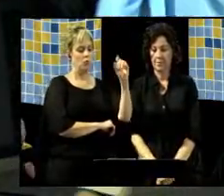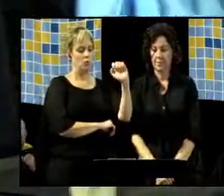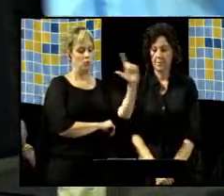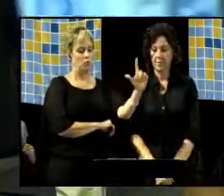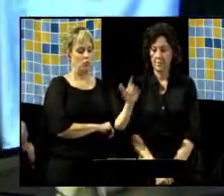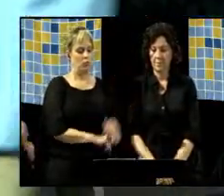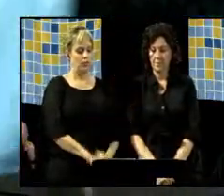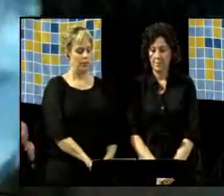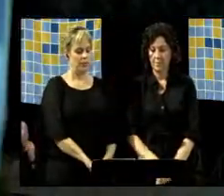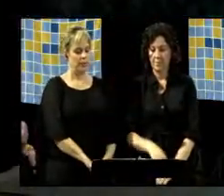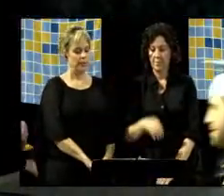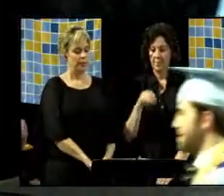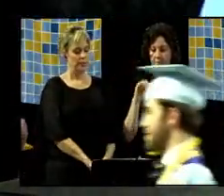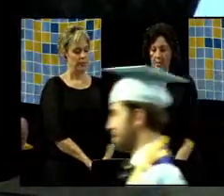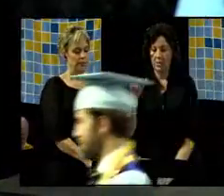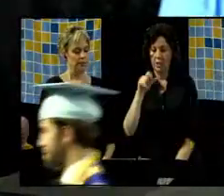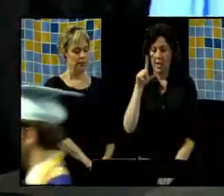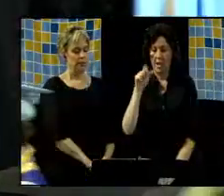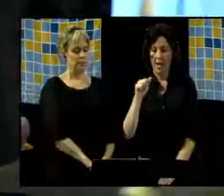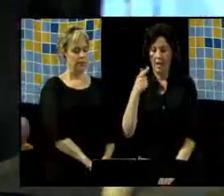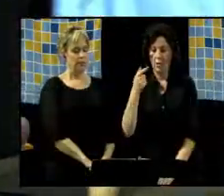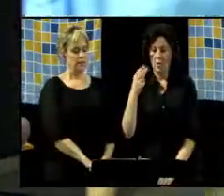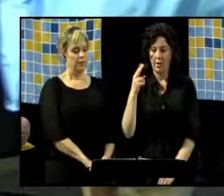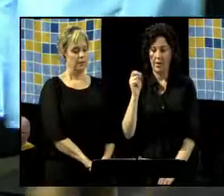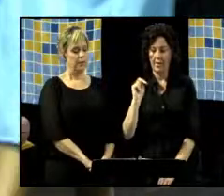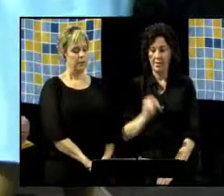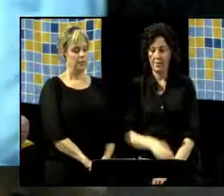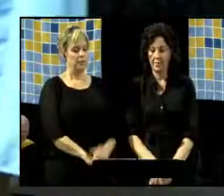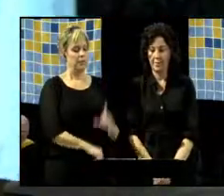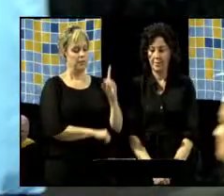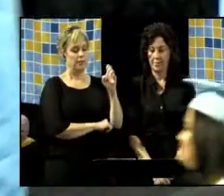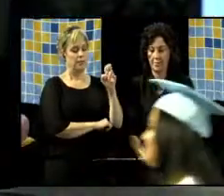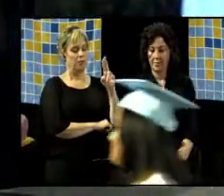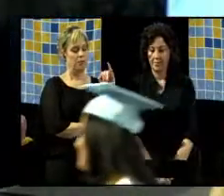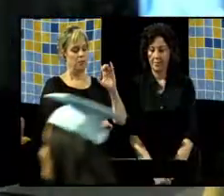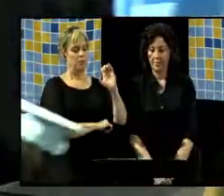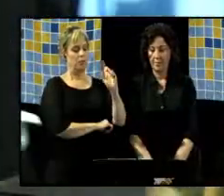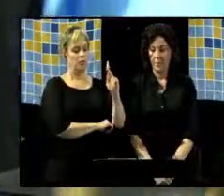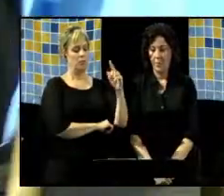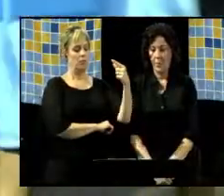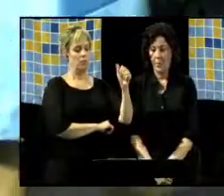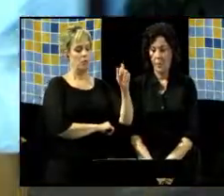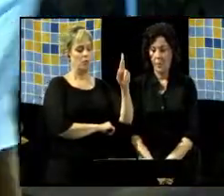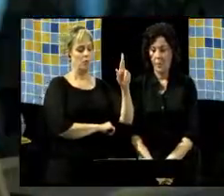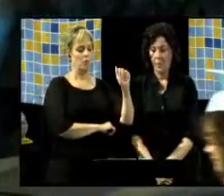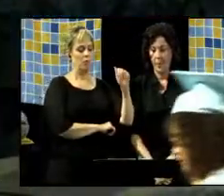Jayla Catherine Gordon. Derek Tyrenzo Graham.